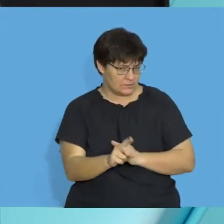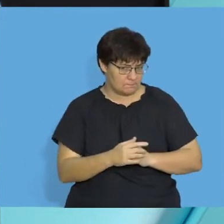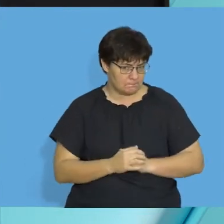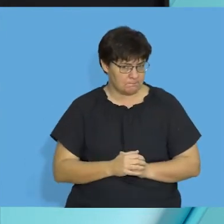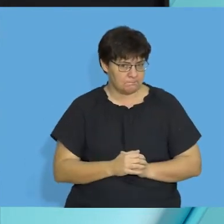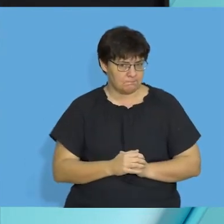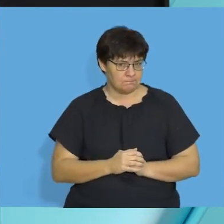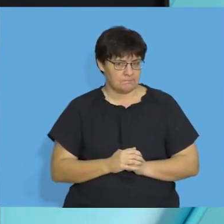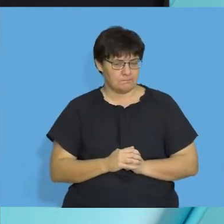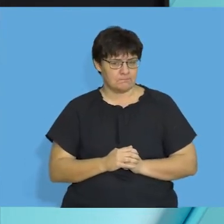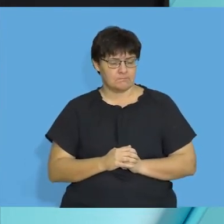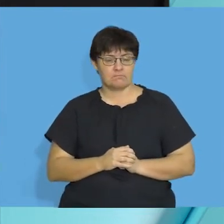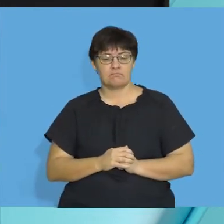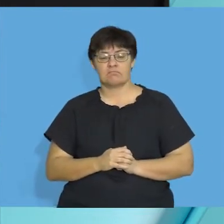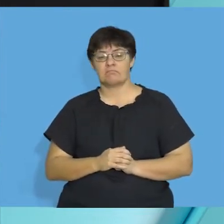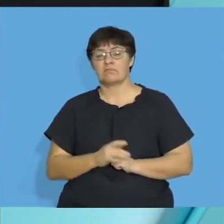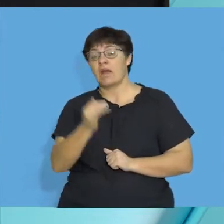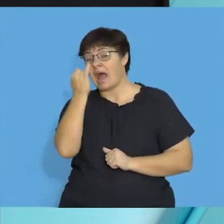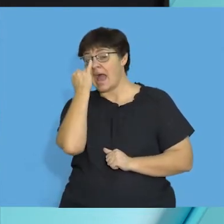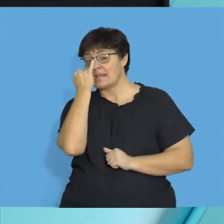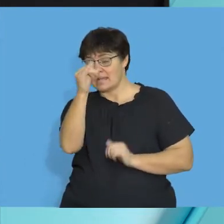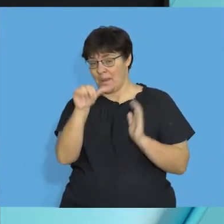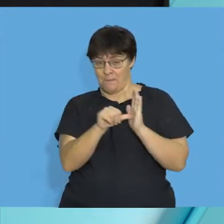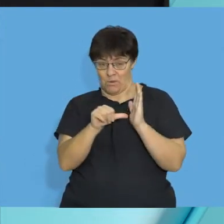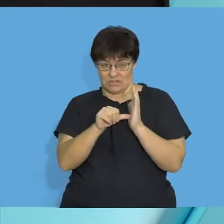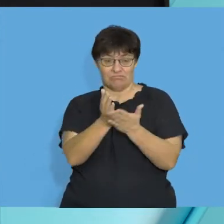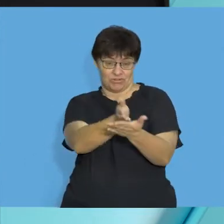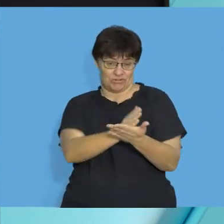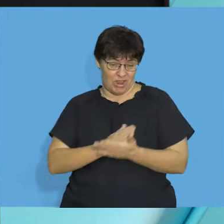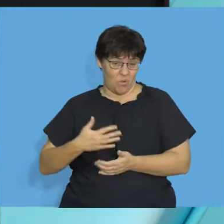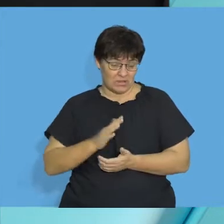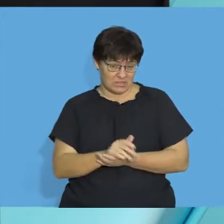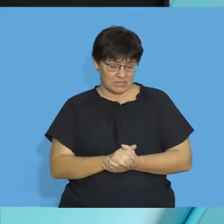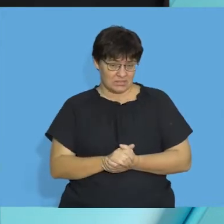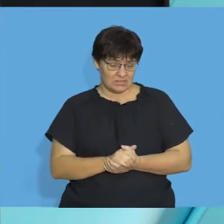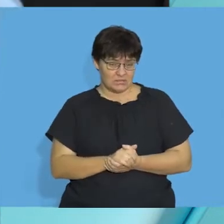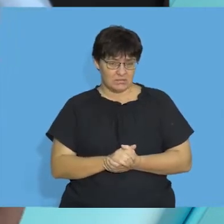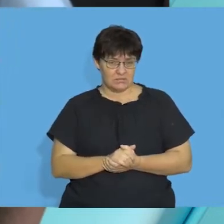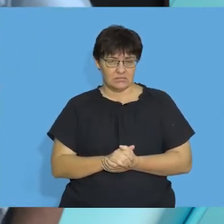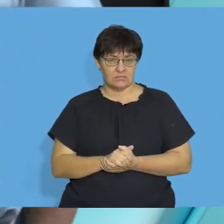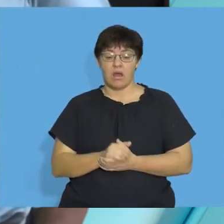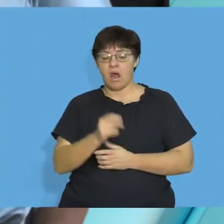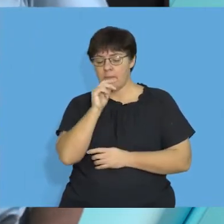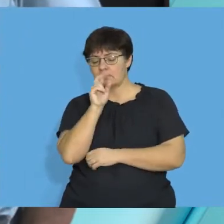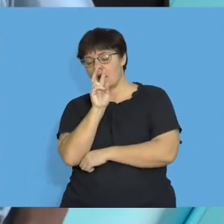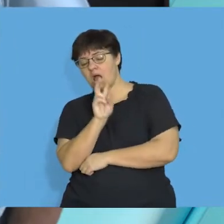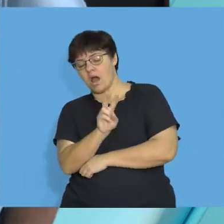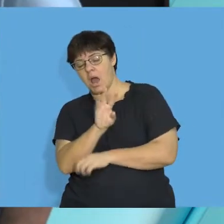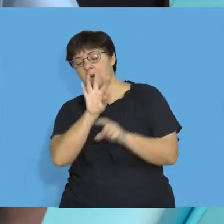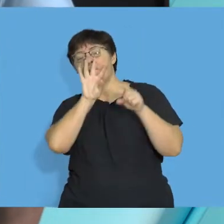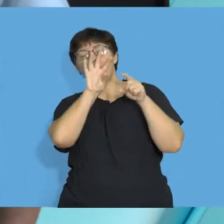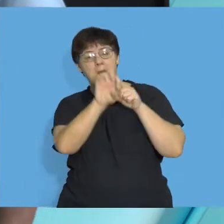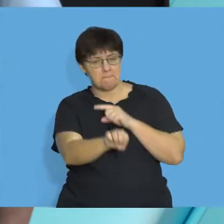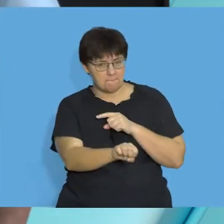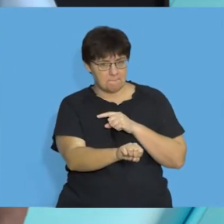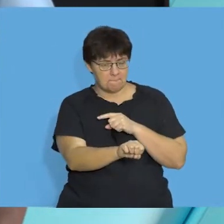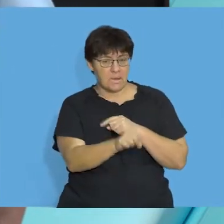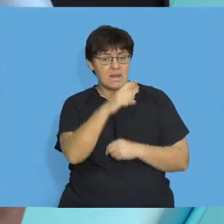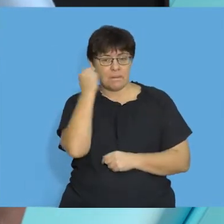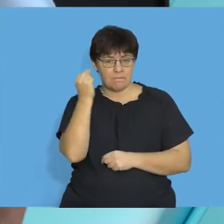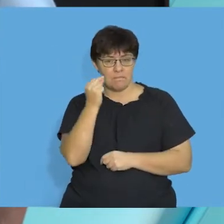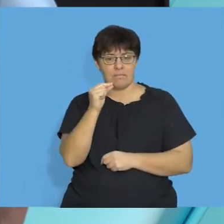idea that I want to share with you. It was discovered by observation by a man